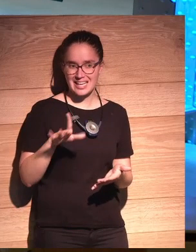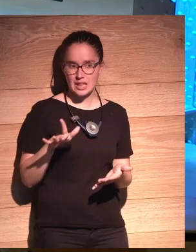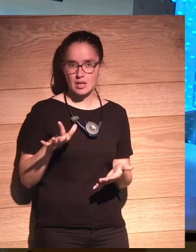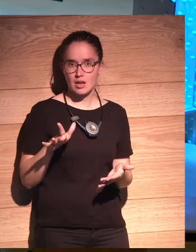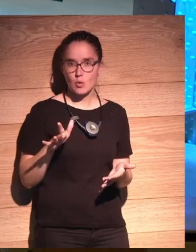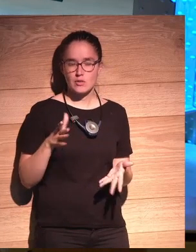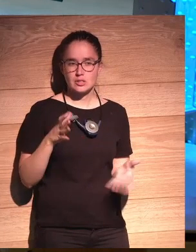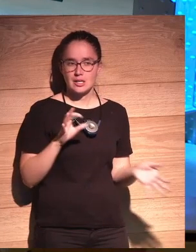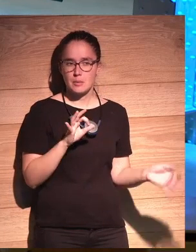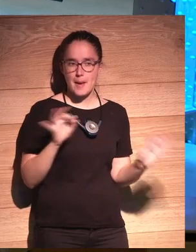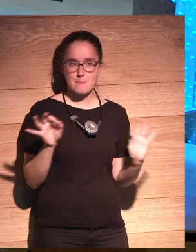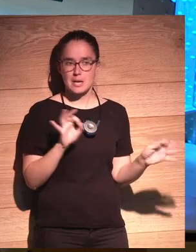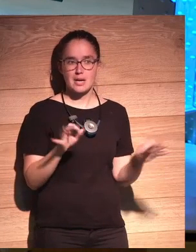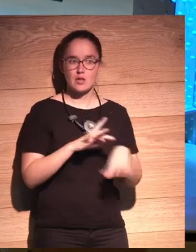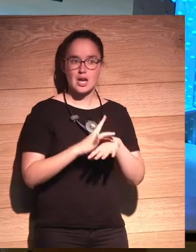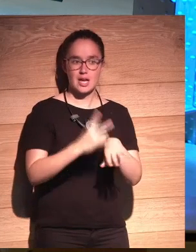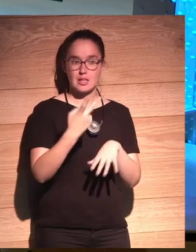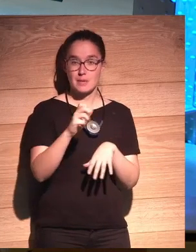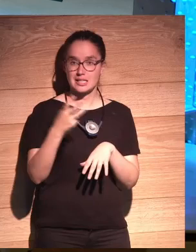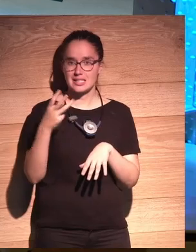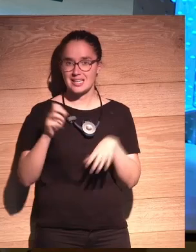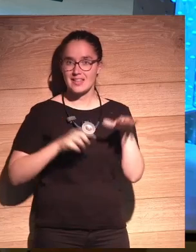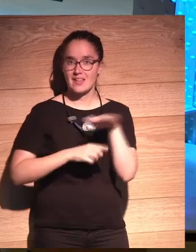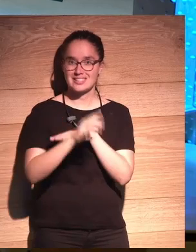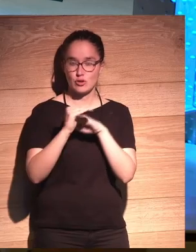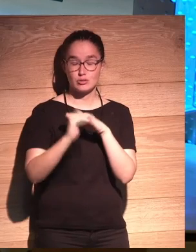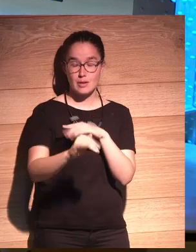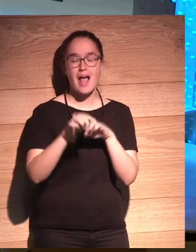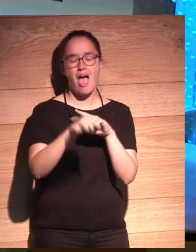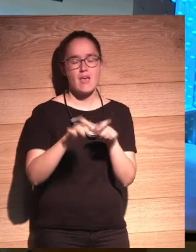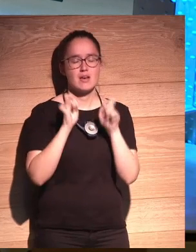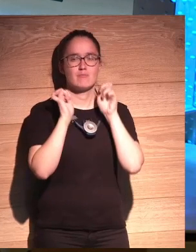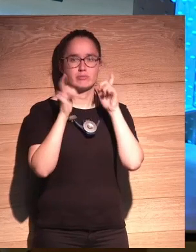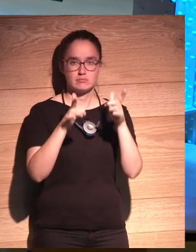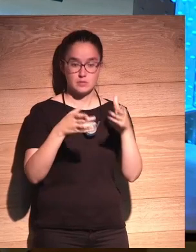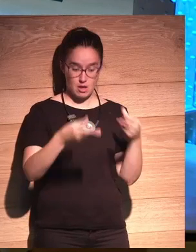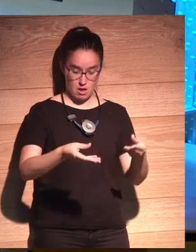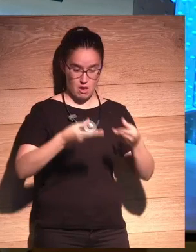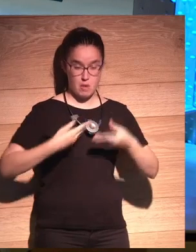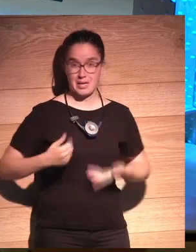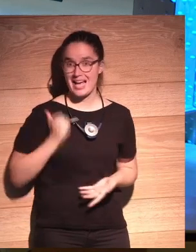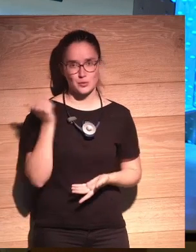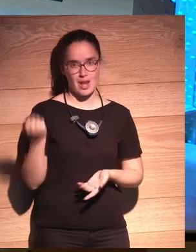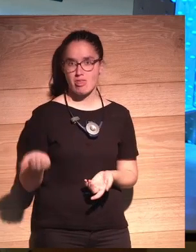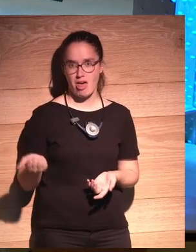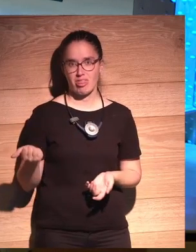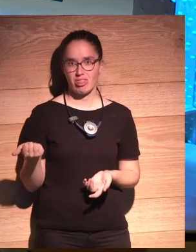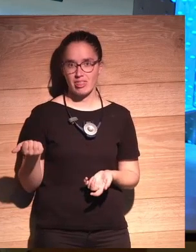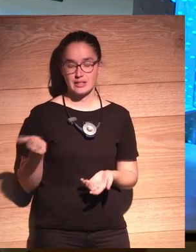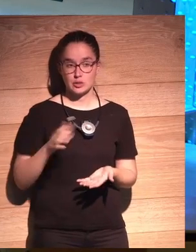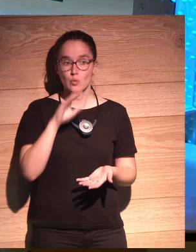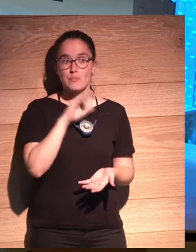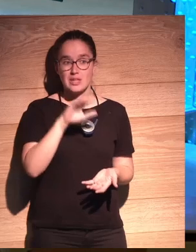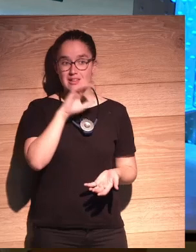but for me in 2015, when we were preparing the 2030 agenda of sustainable agenda, and it